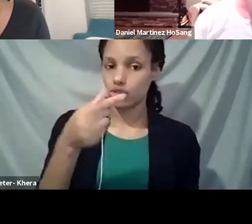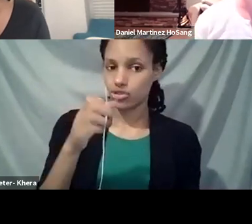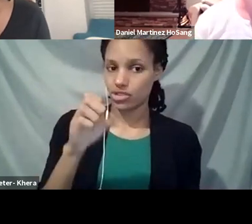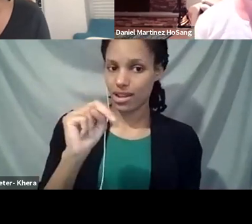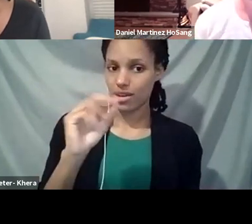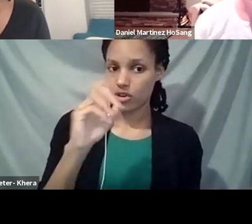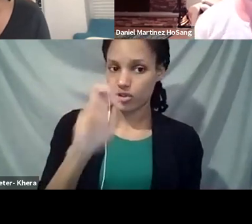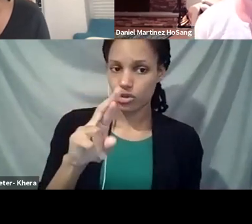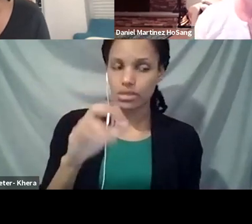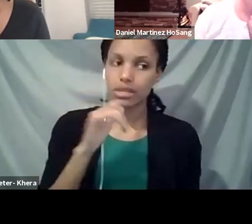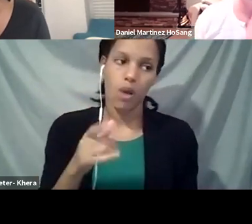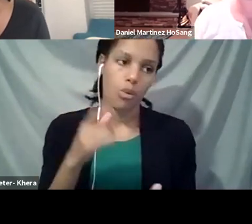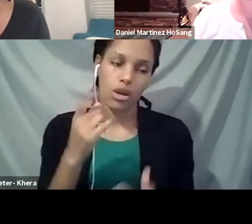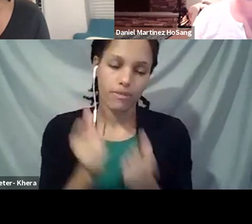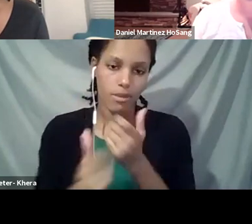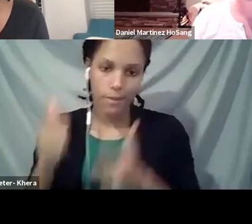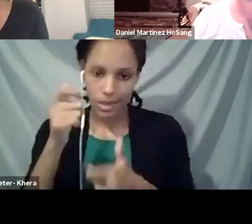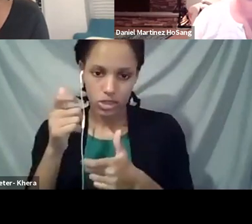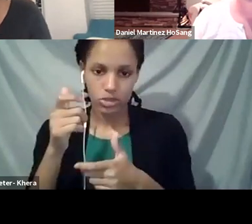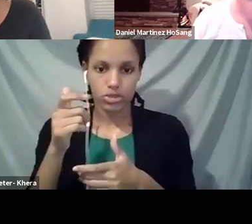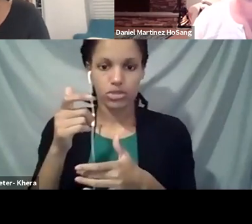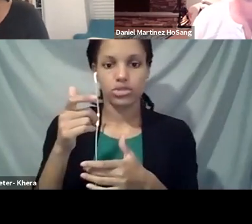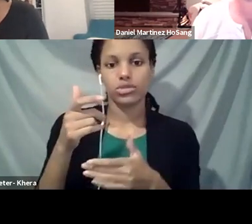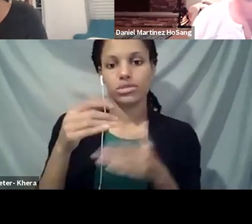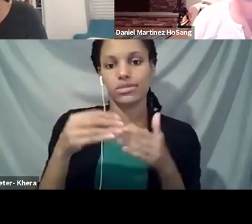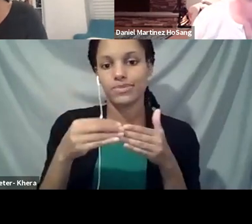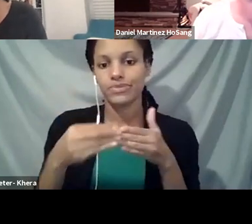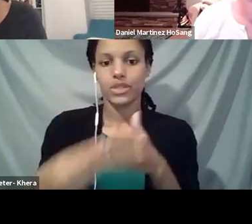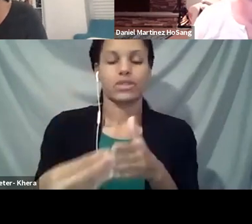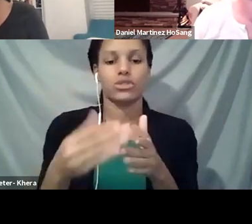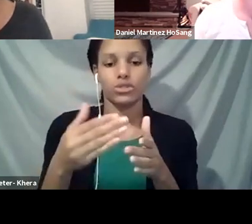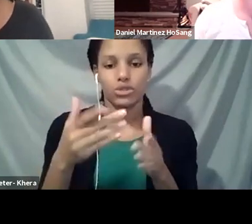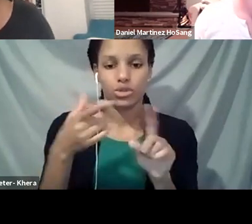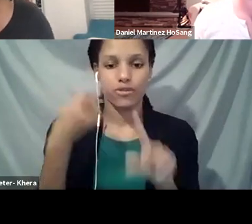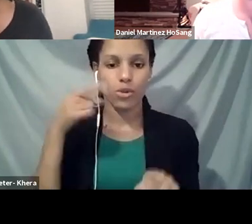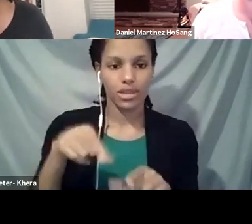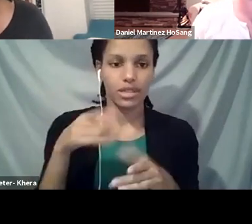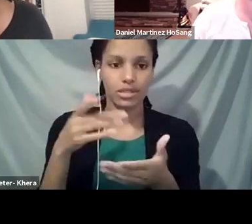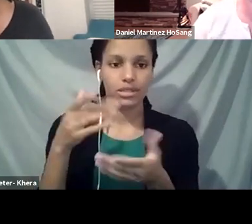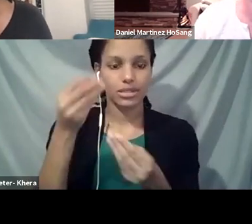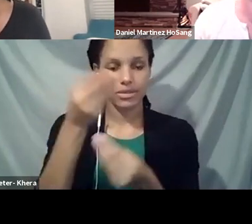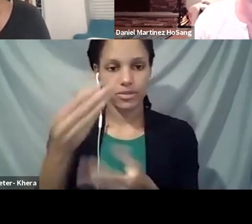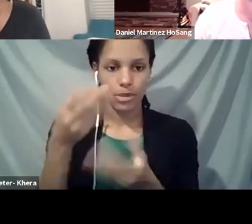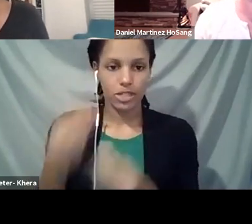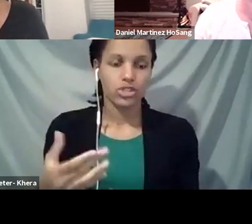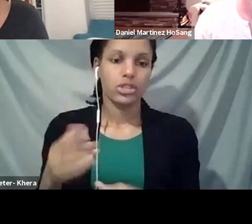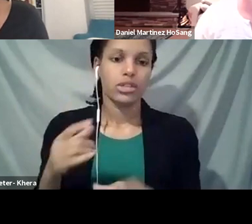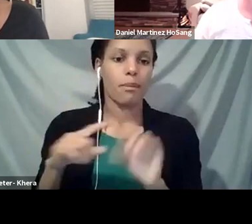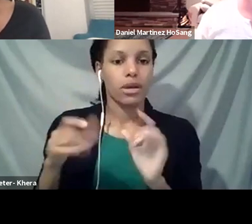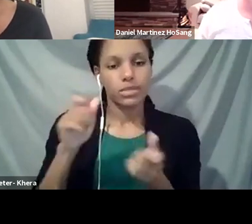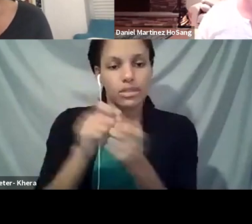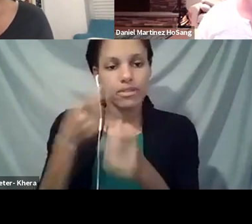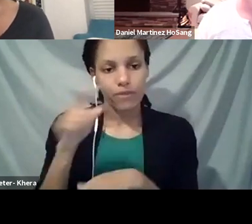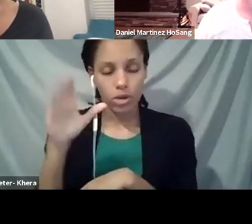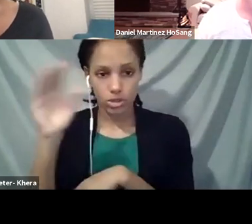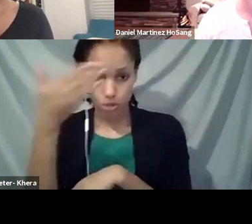of the huge driving factors, but we are seeing a little bit of a gender gap with regard to the Trump vote, for instance. Age